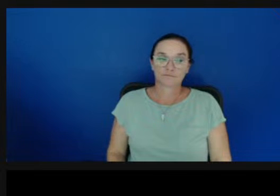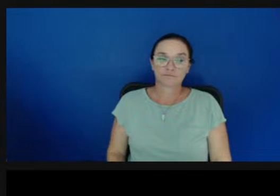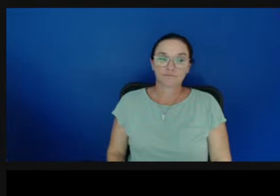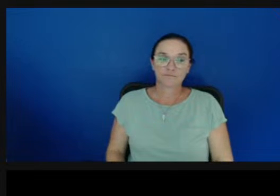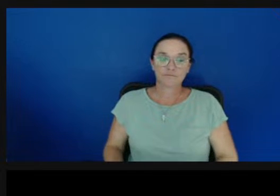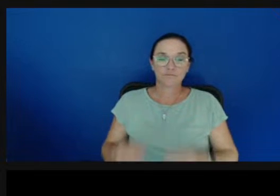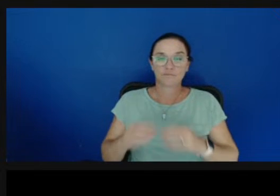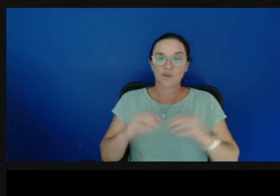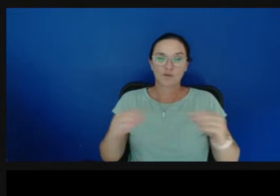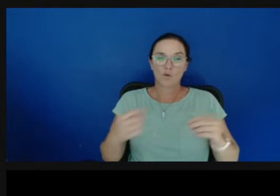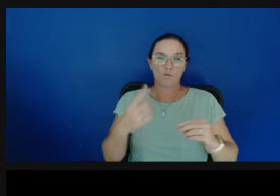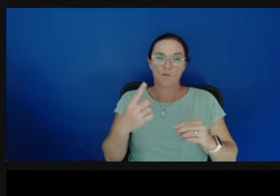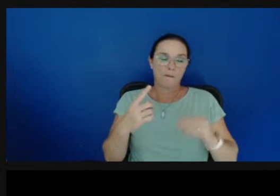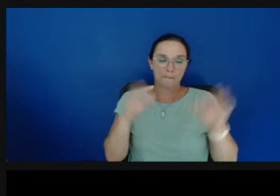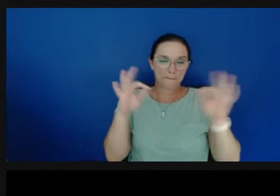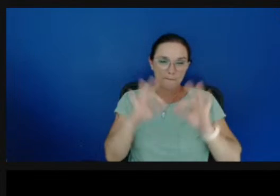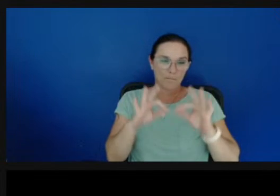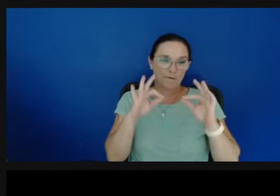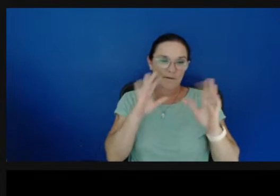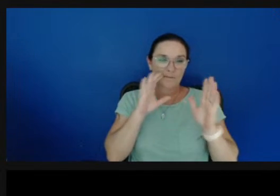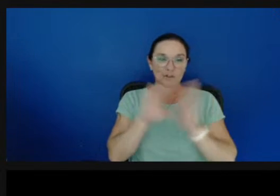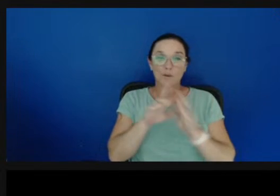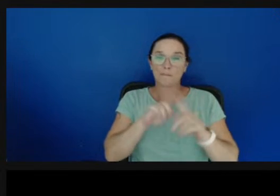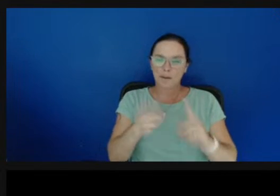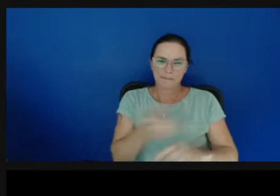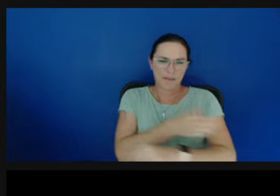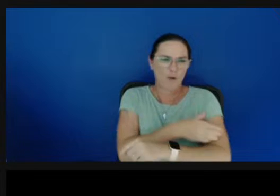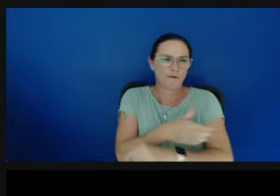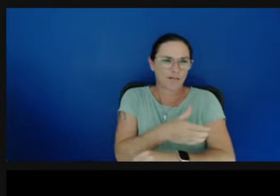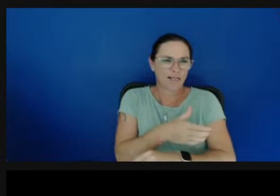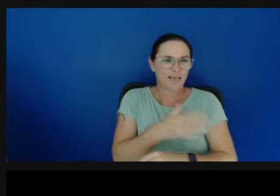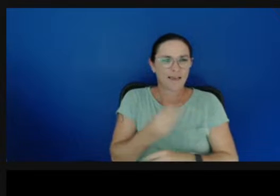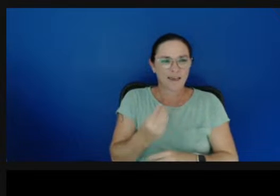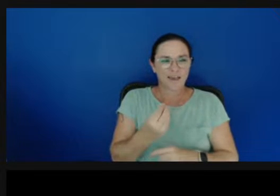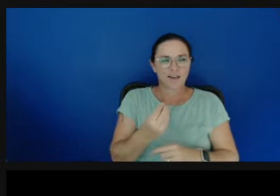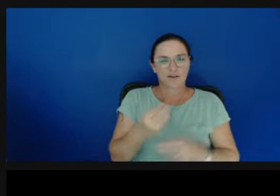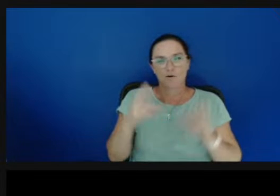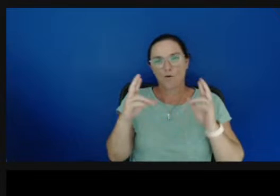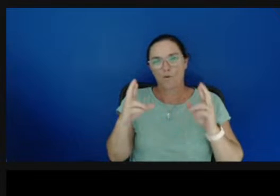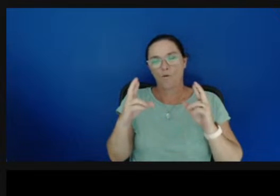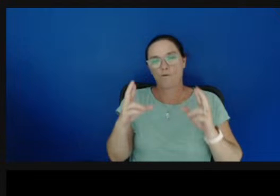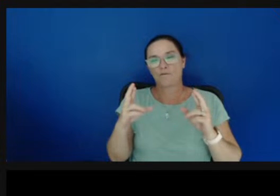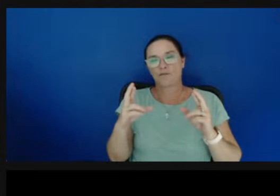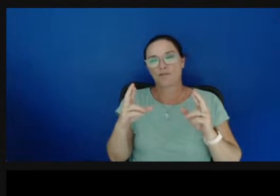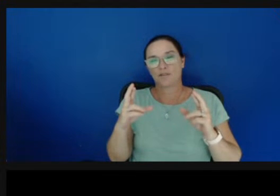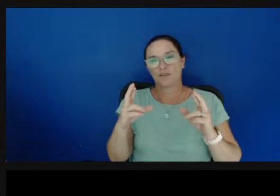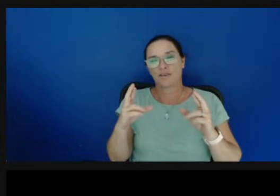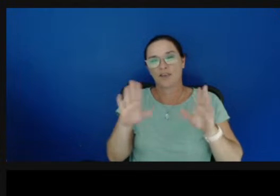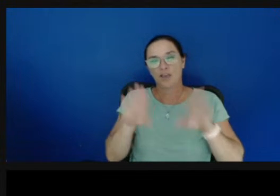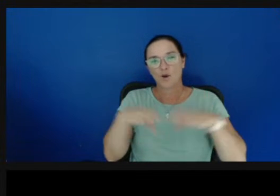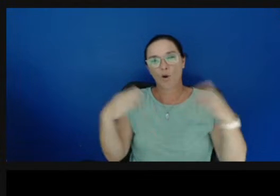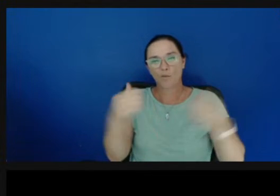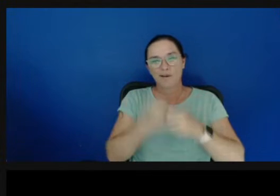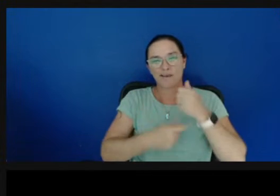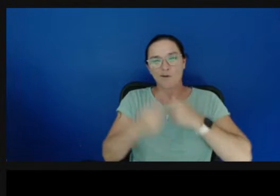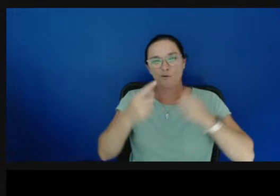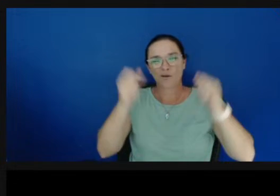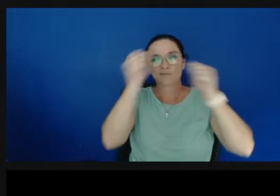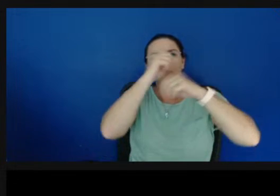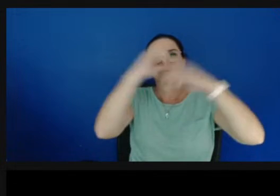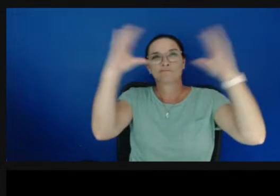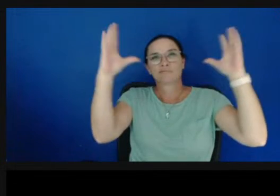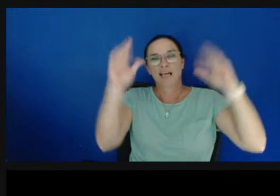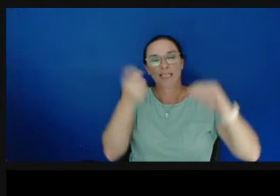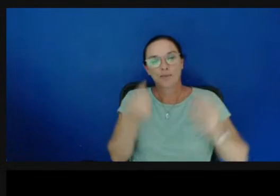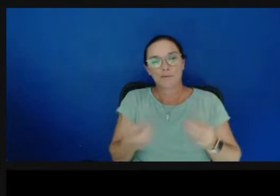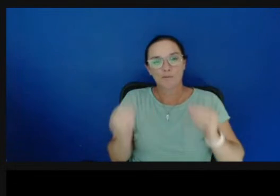fits all, but no, very powerful stuff. And hopefully it's opened everyone's imagination a little bit here, a little bit more, right? Just to